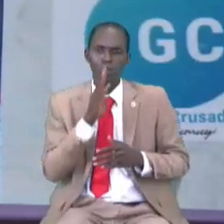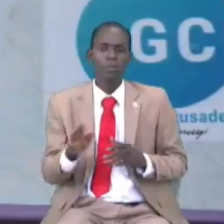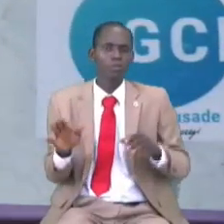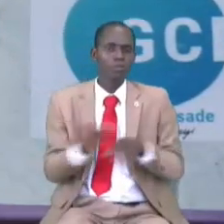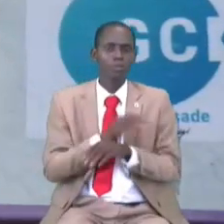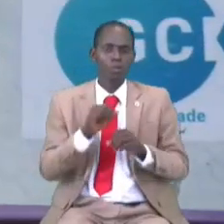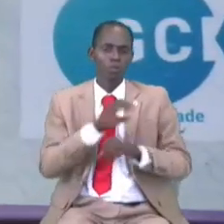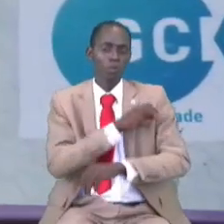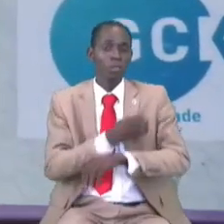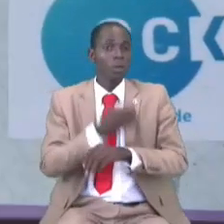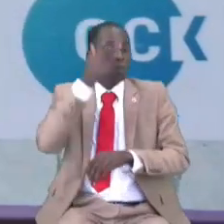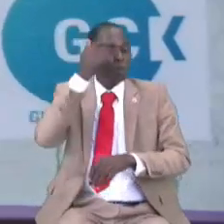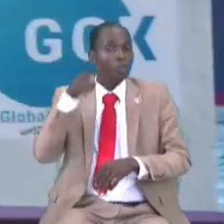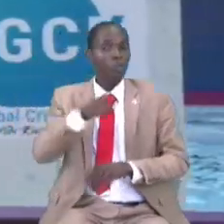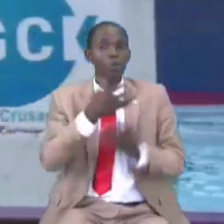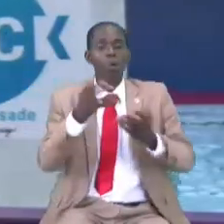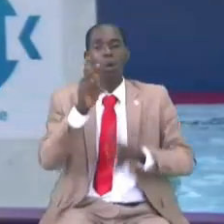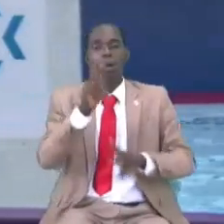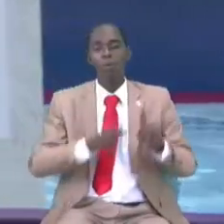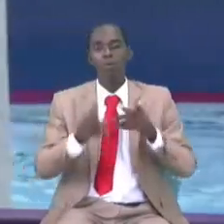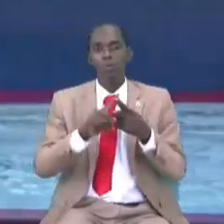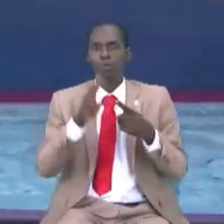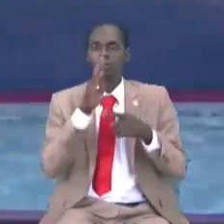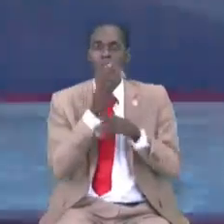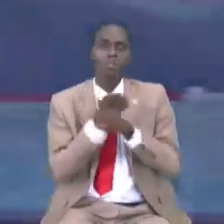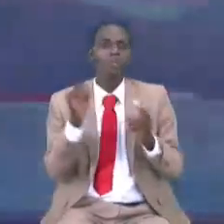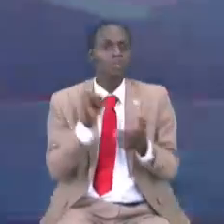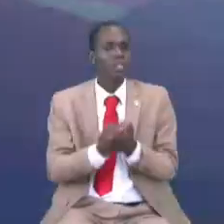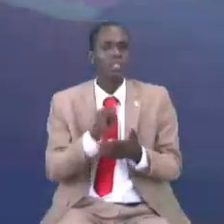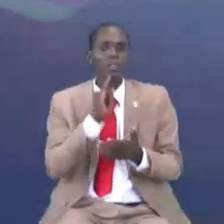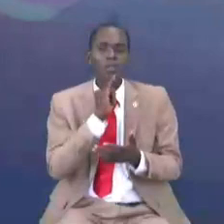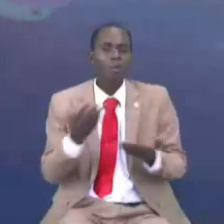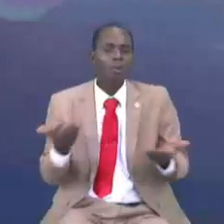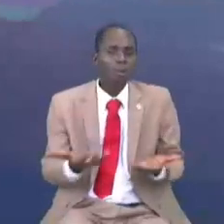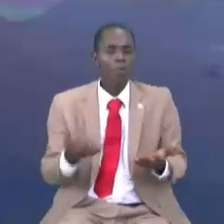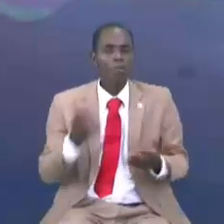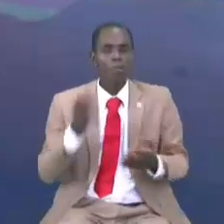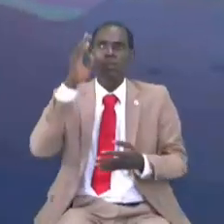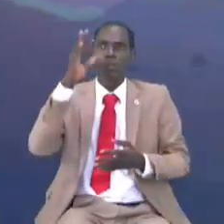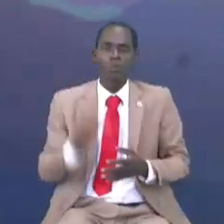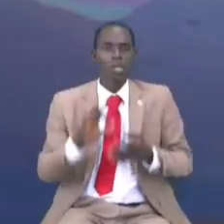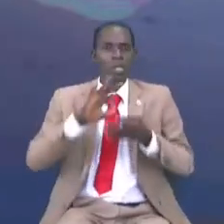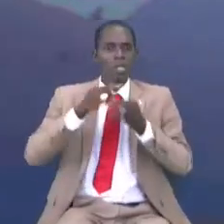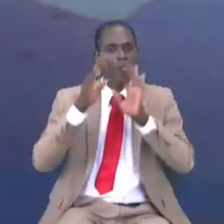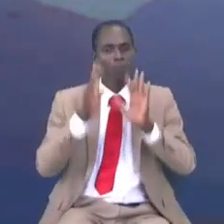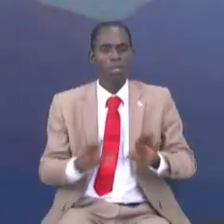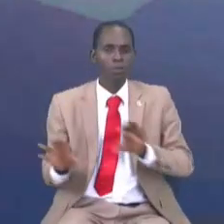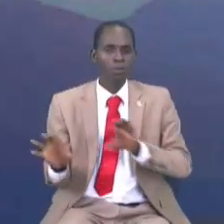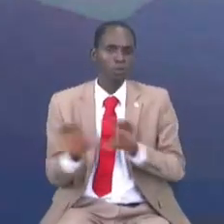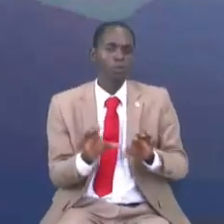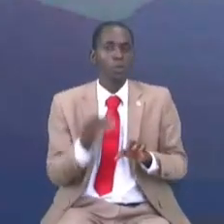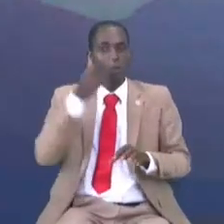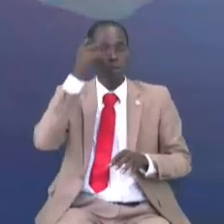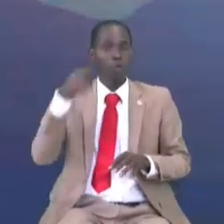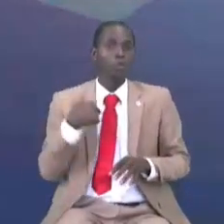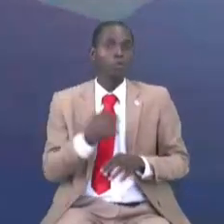do. That's what preachers ought to do, because we know that judgment is coming. With our heart, with